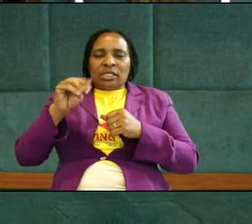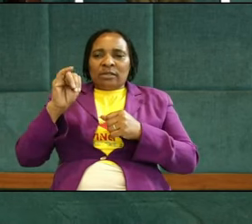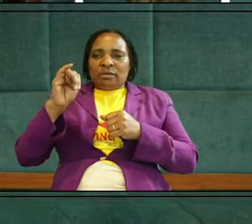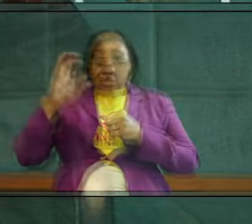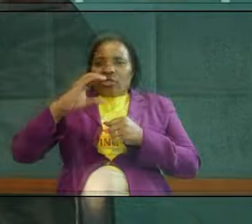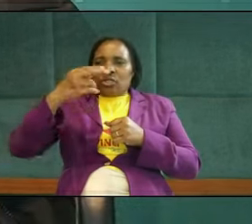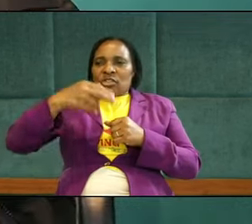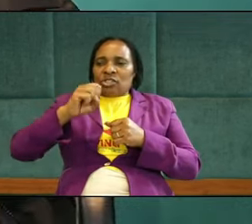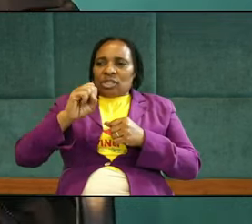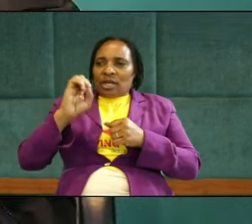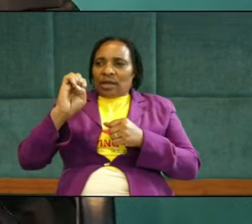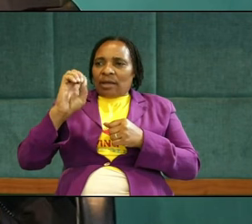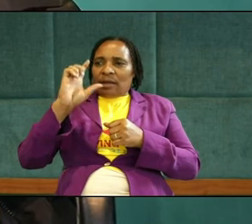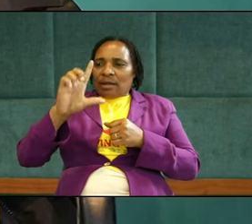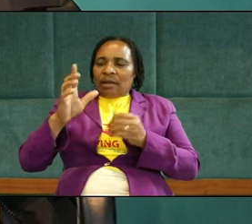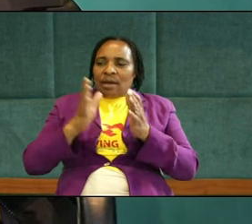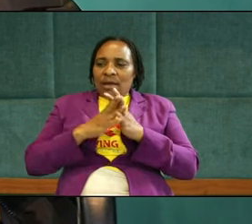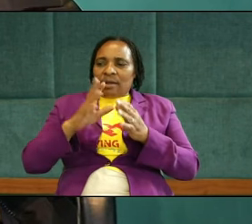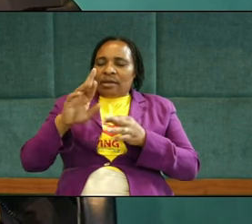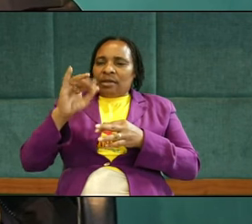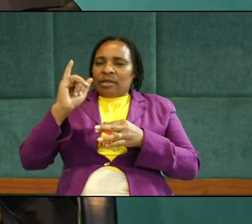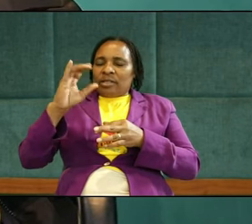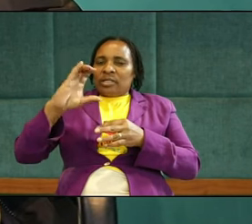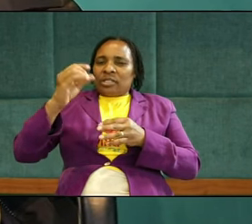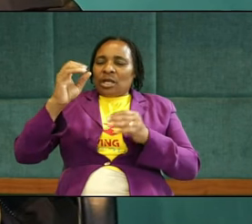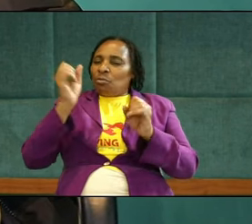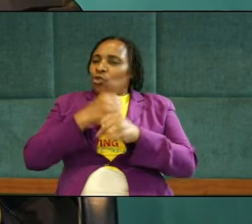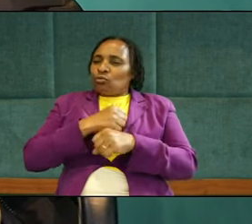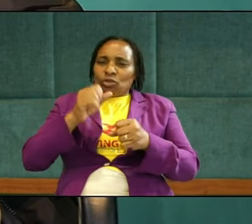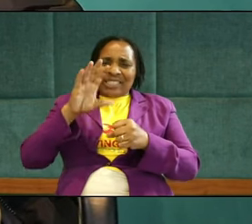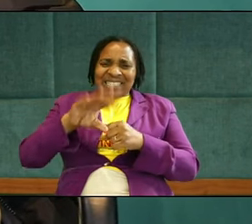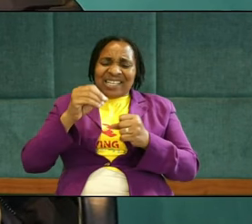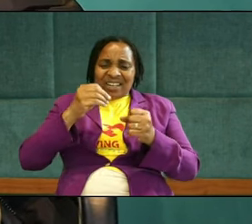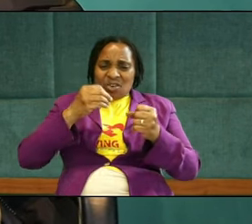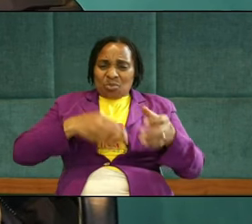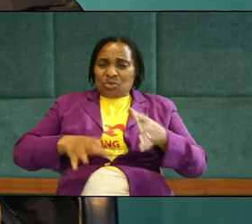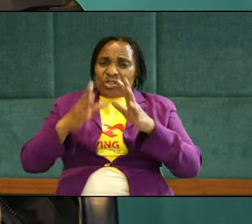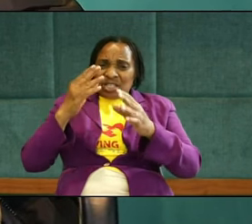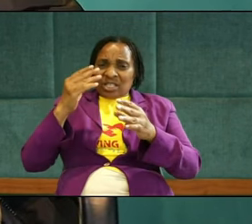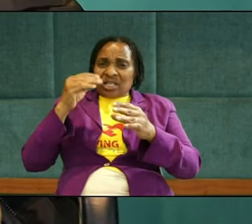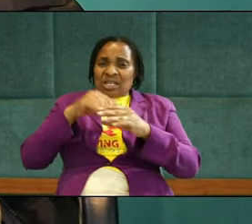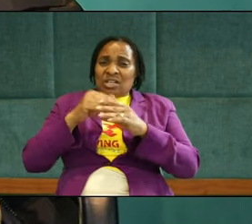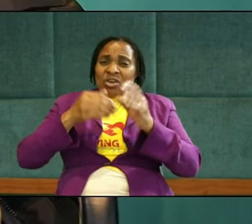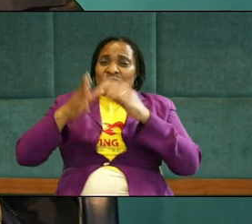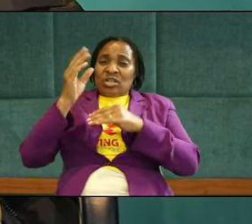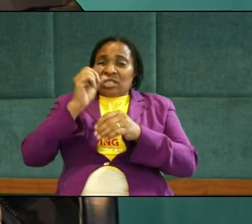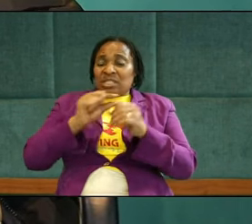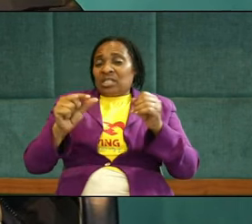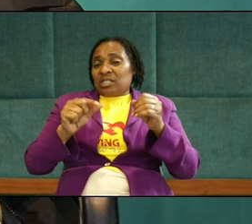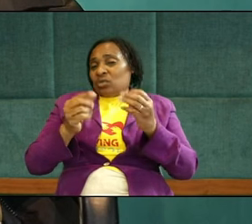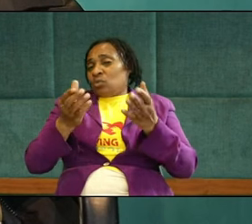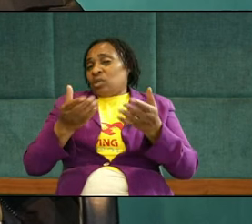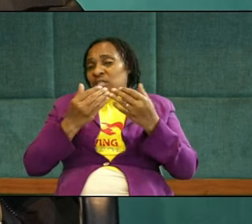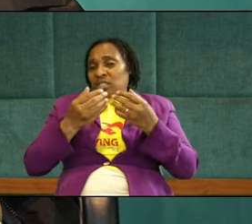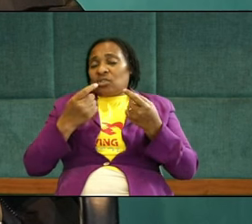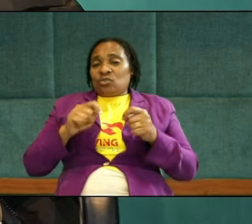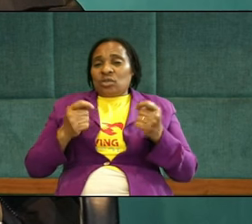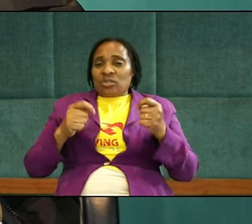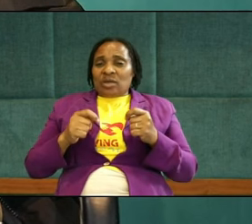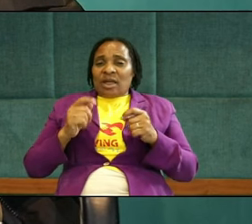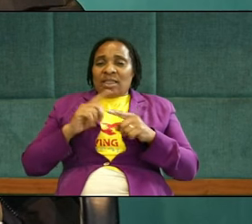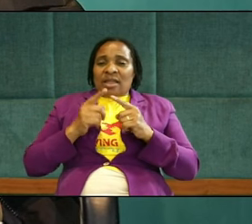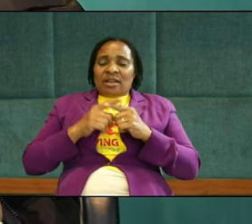Richard that we shouldn't take advantage of God's grace. And we need to try and